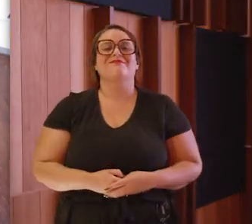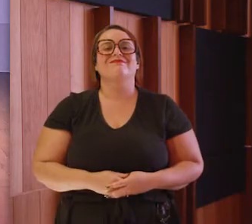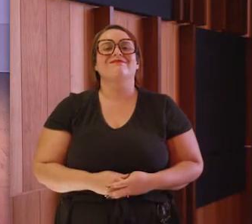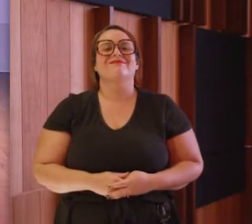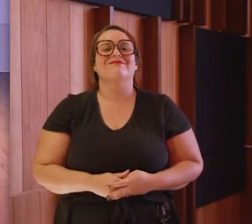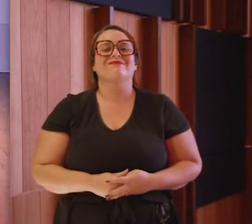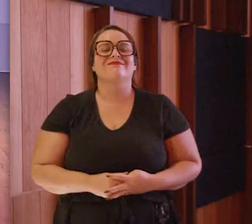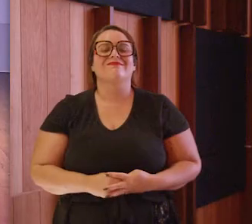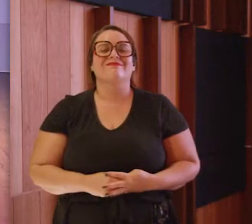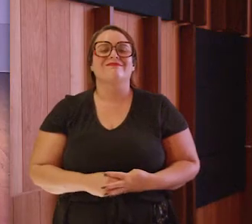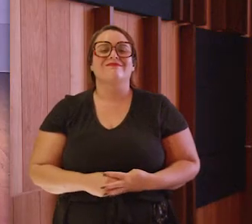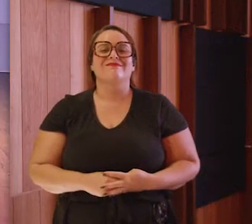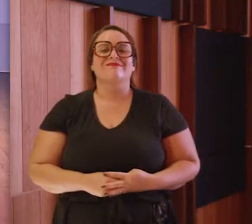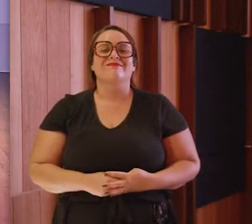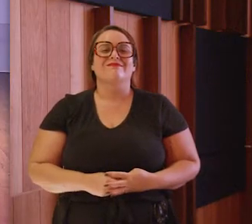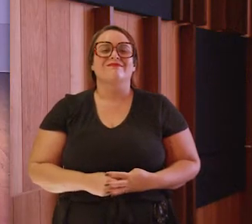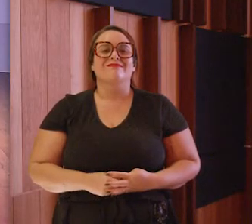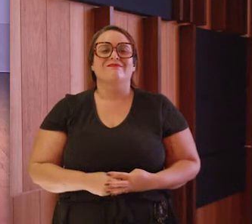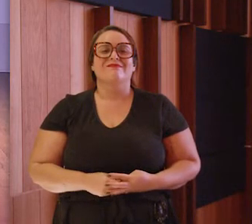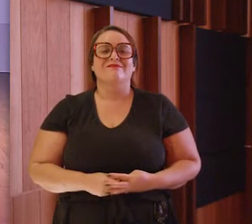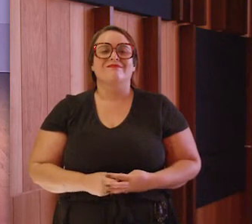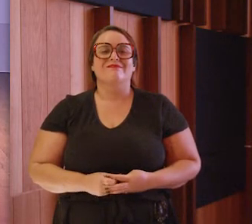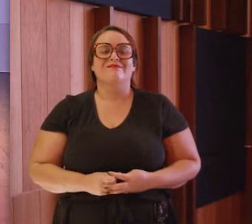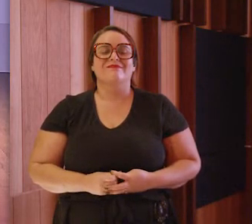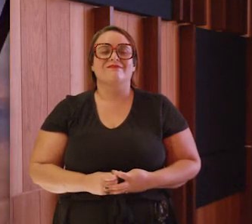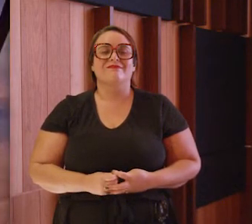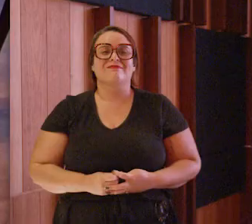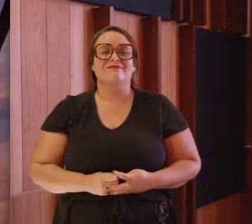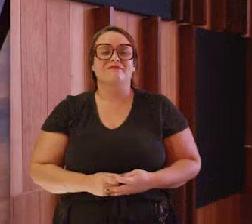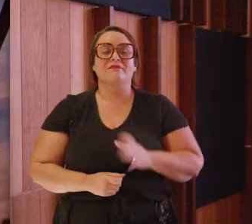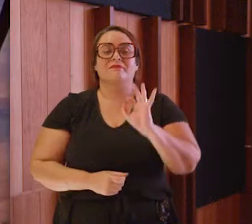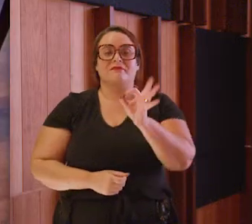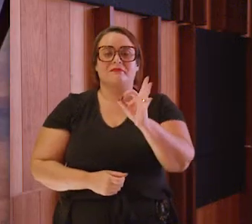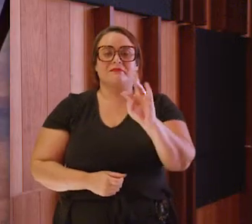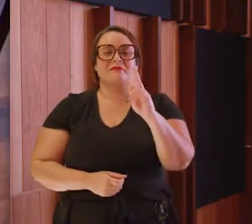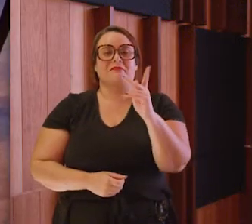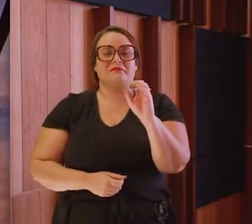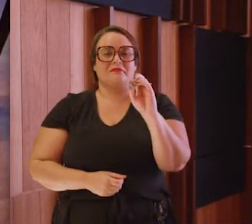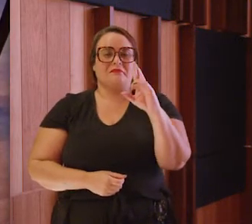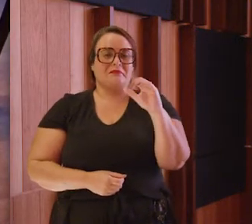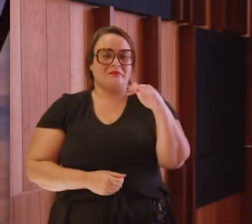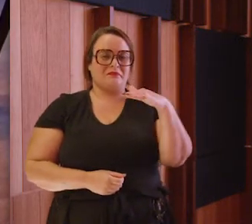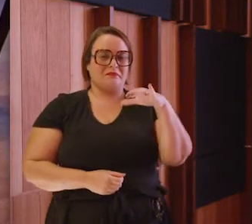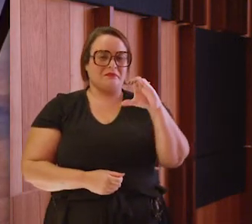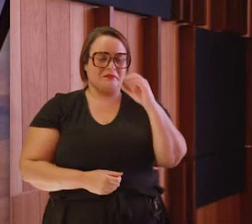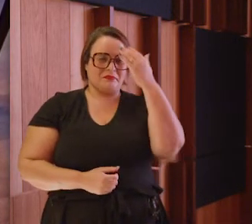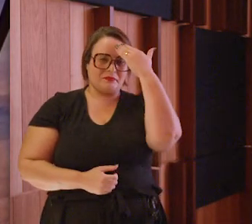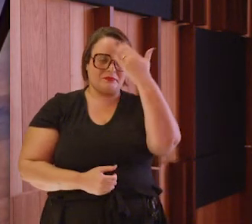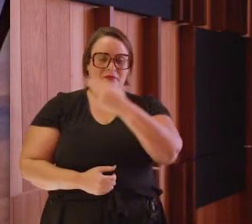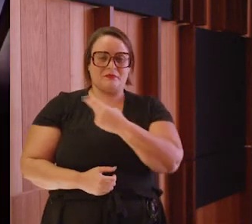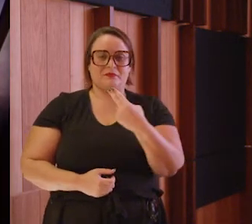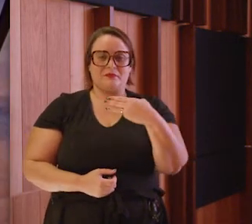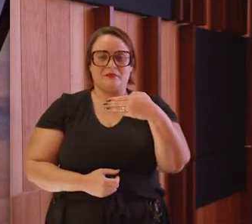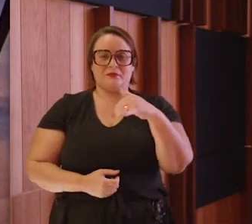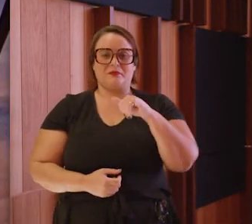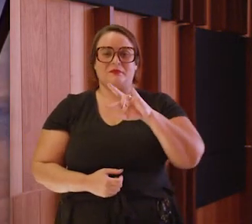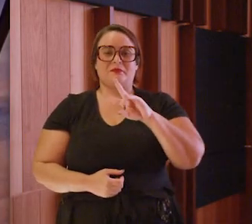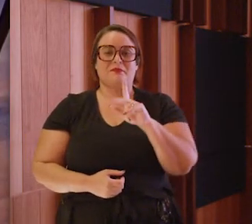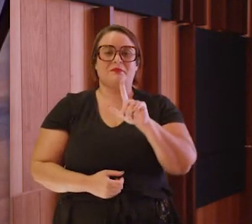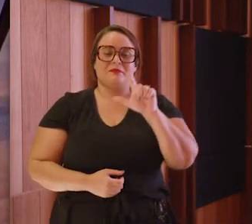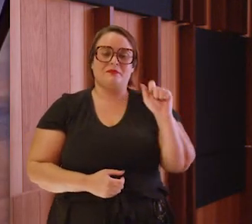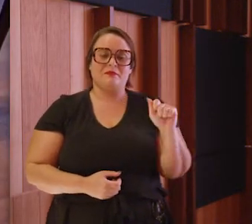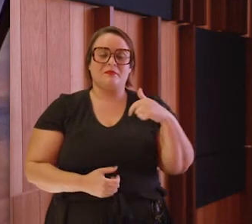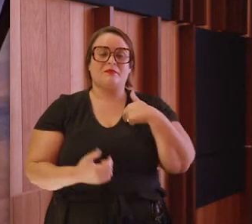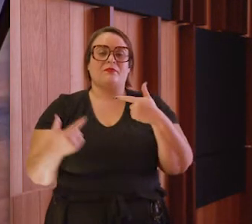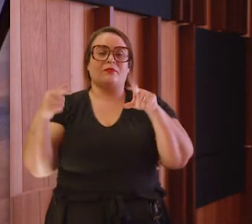Yeah. Horacio, Doug, thank you very much. I'm Michela Chin. I'm a partner with PwC, leading the transfer pricing